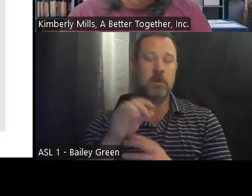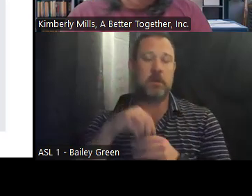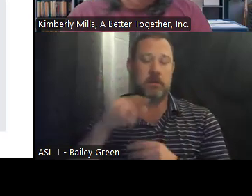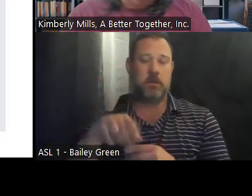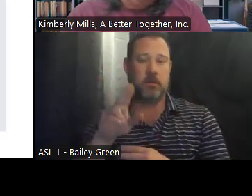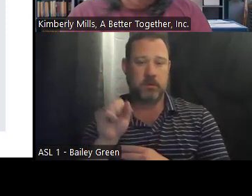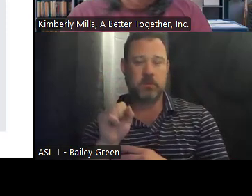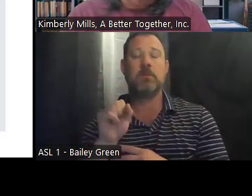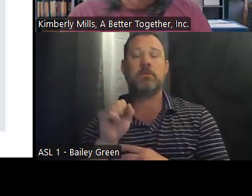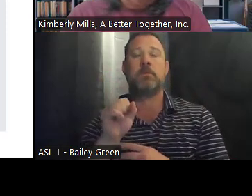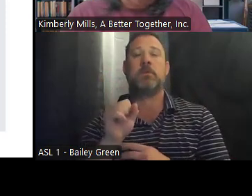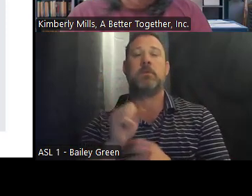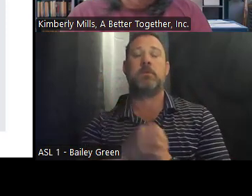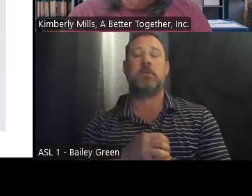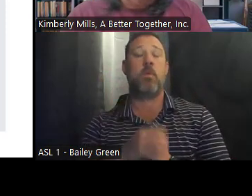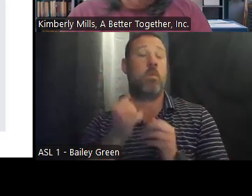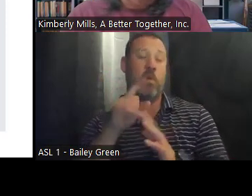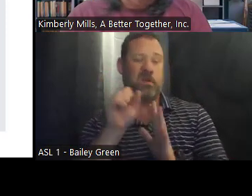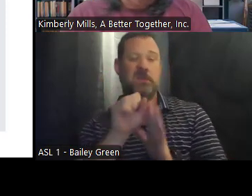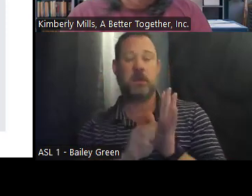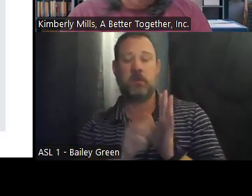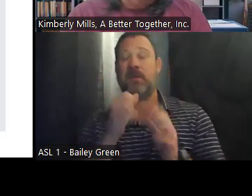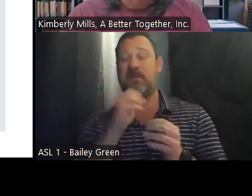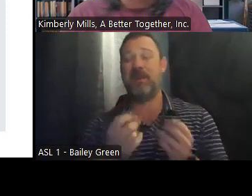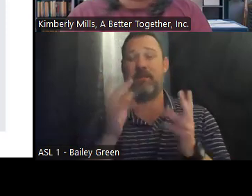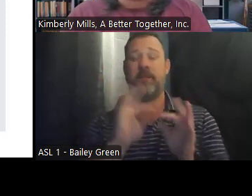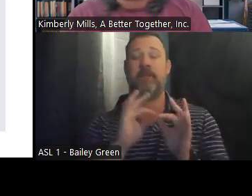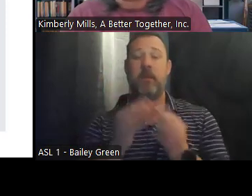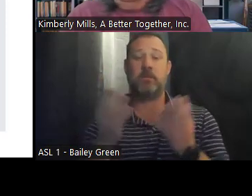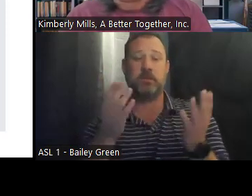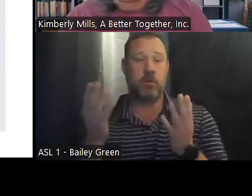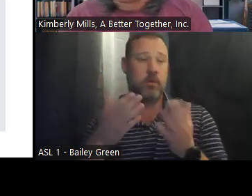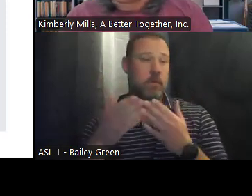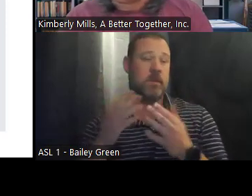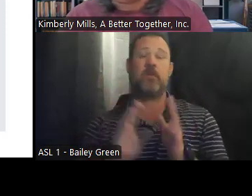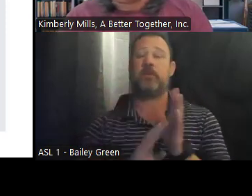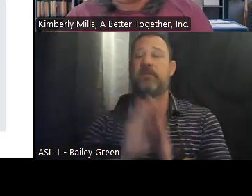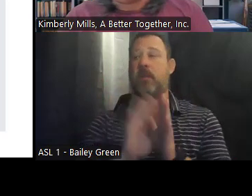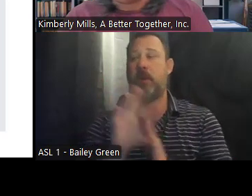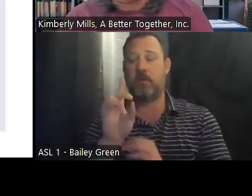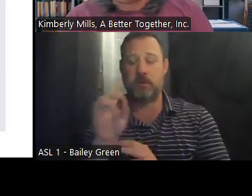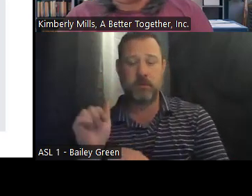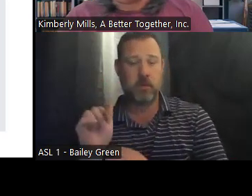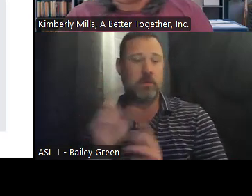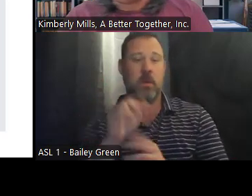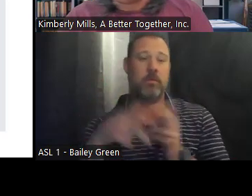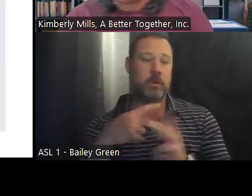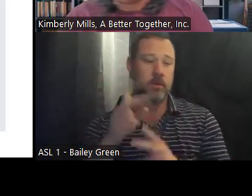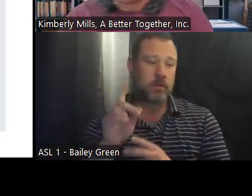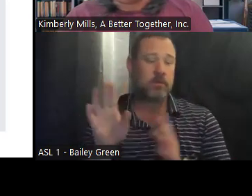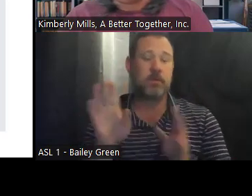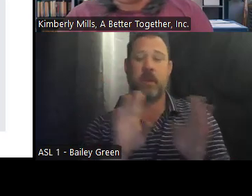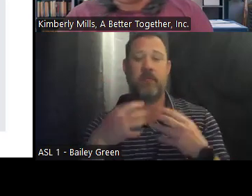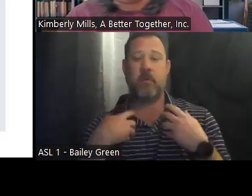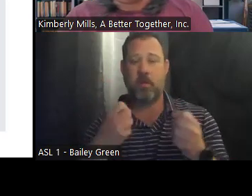but specifically in the state. Many of the families that we serve, whether it's people with developmental disabilities or other disabilities or behavioral health